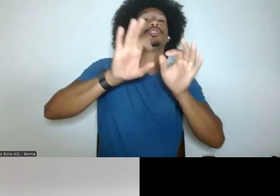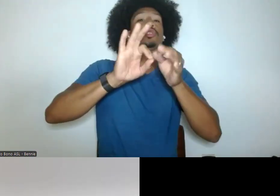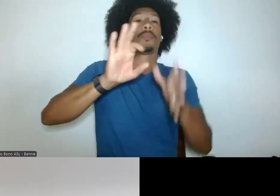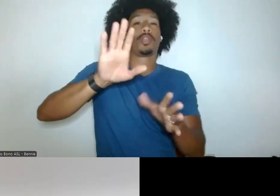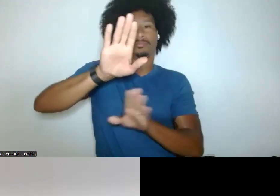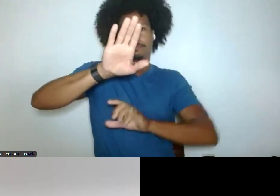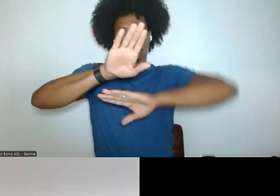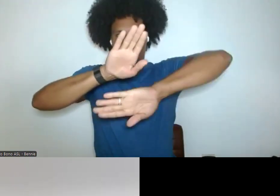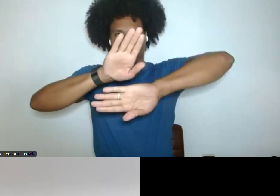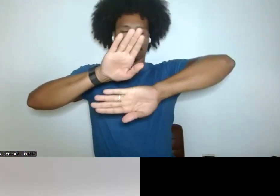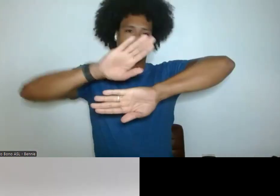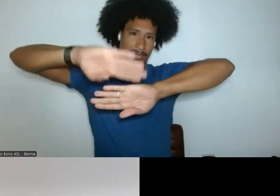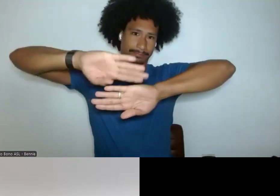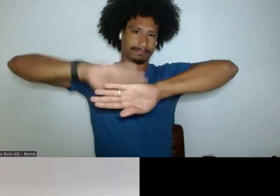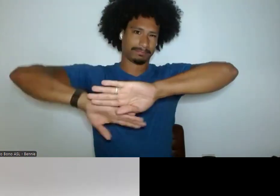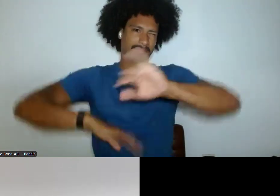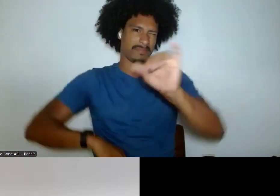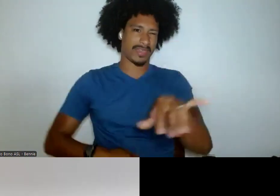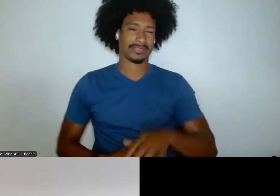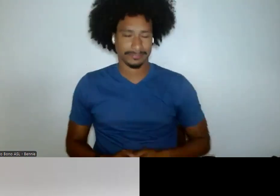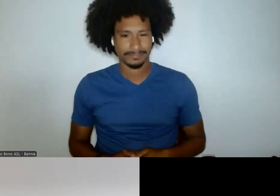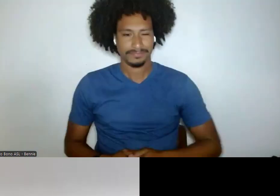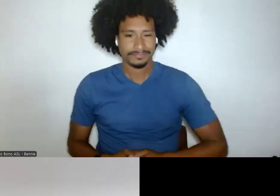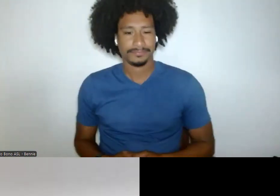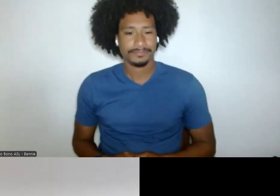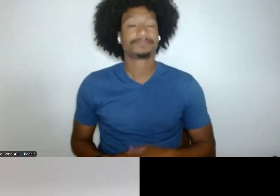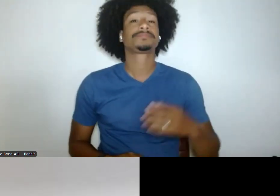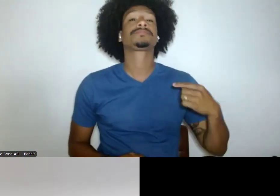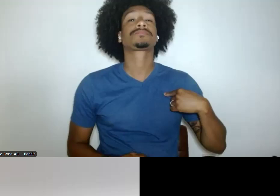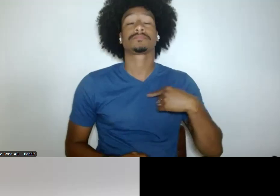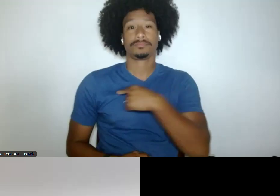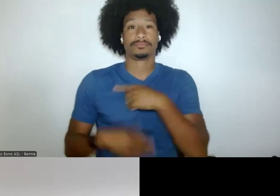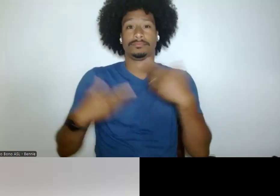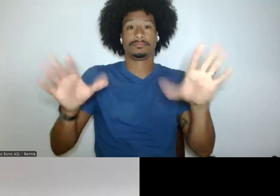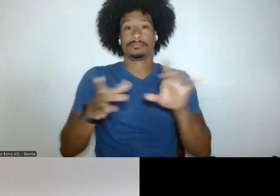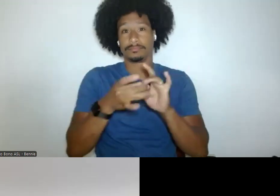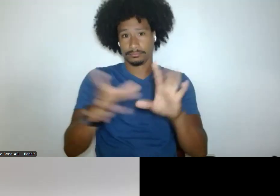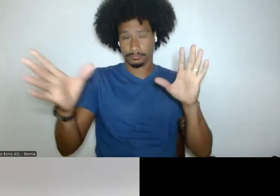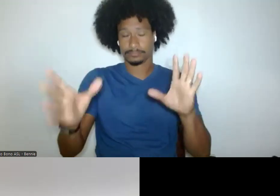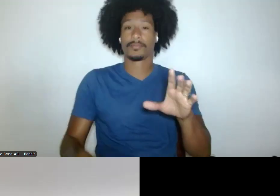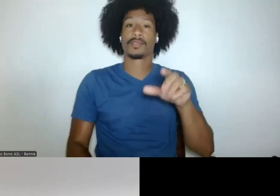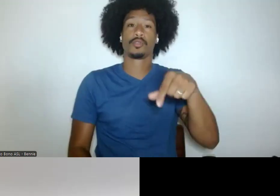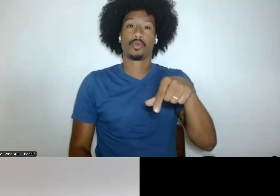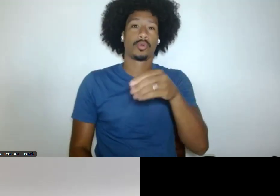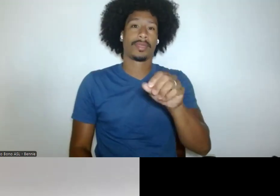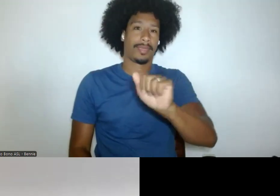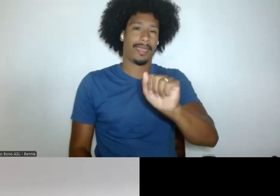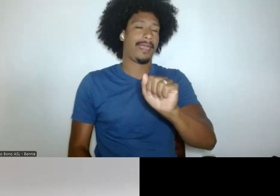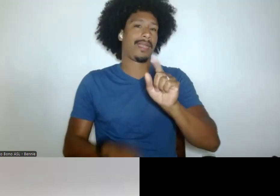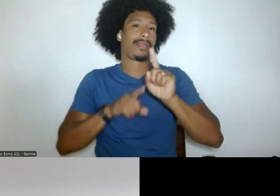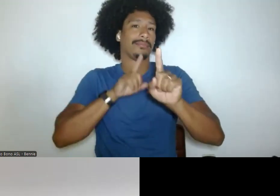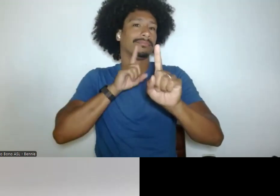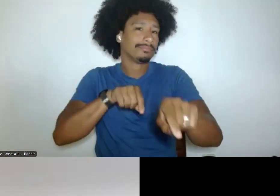As mentioned in our communications, we have enabled the Q&A function for this webinar, so you can ask any questions that you might